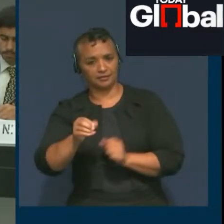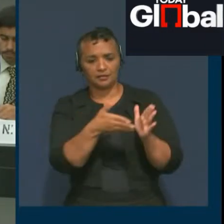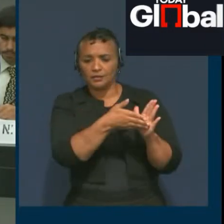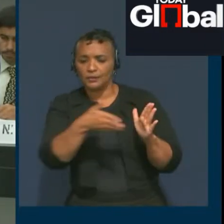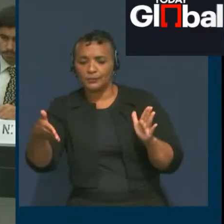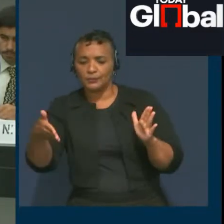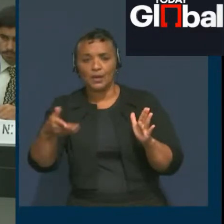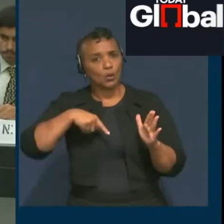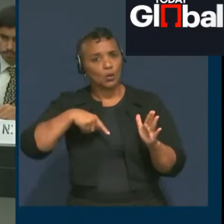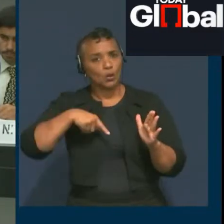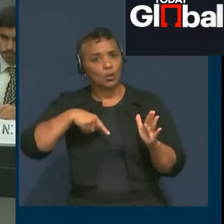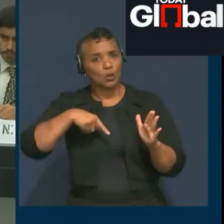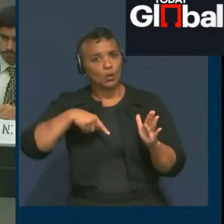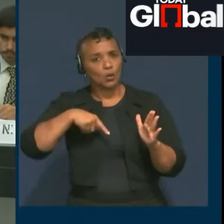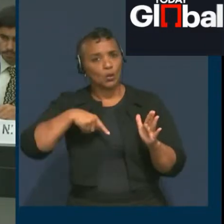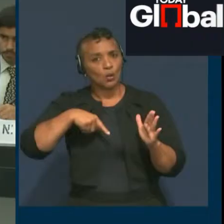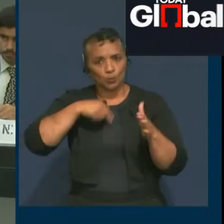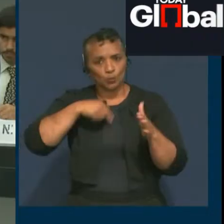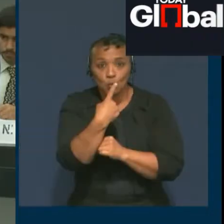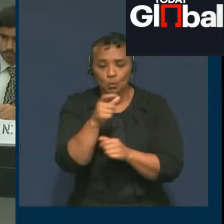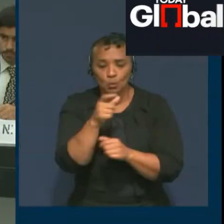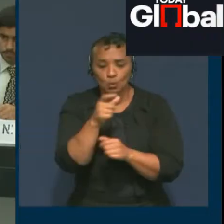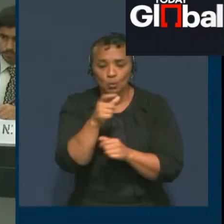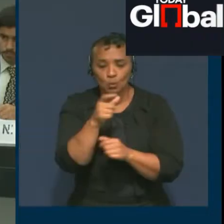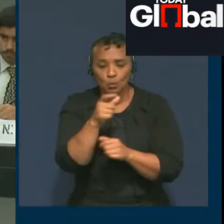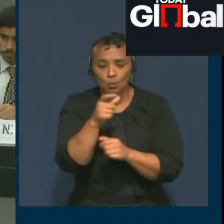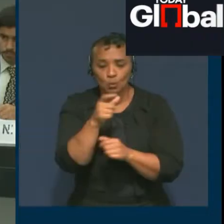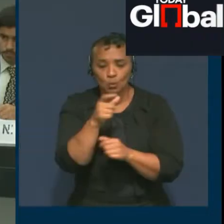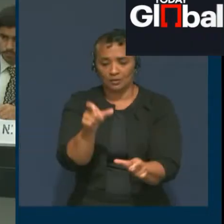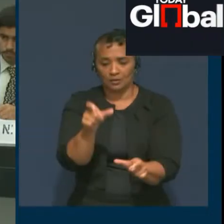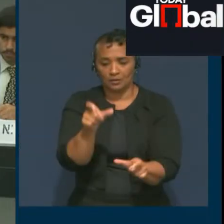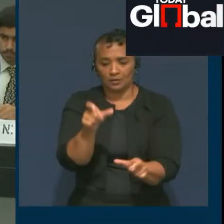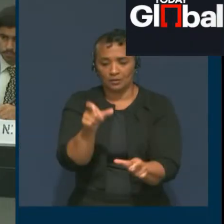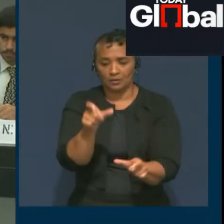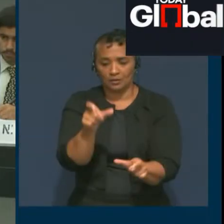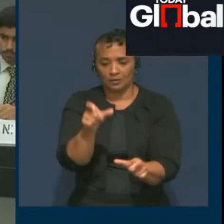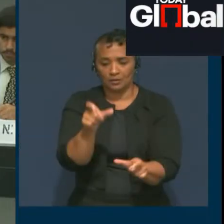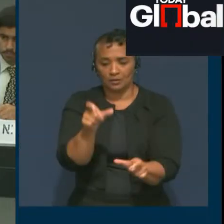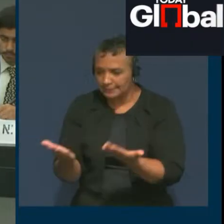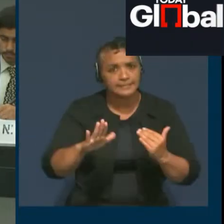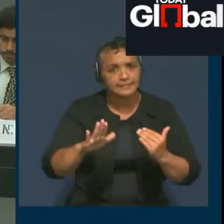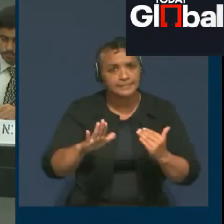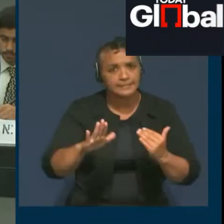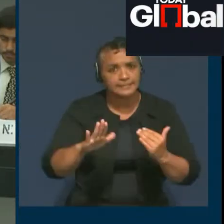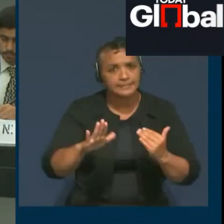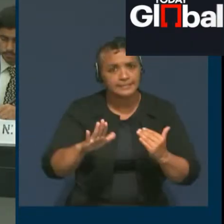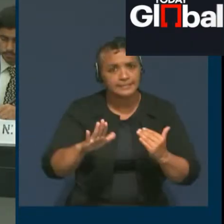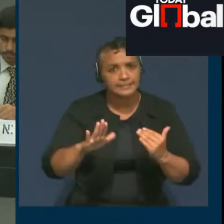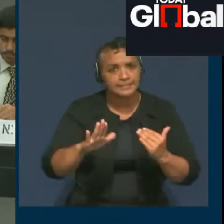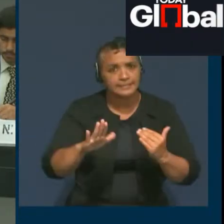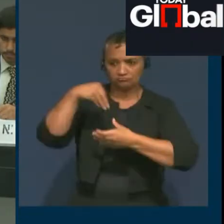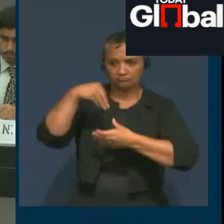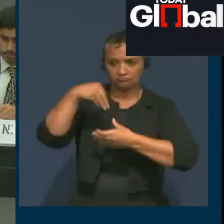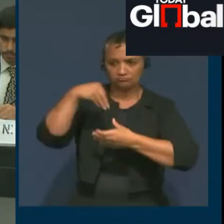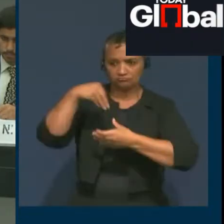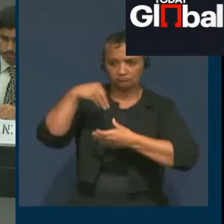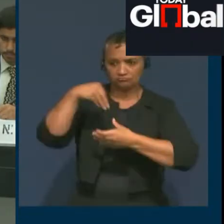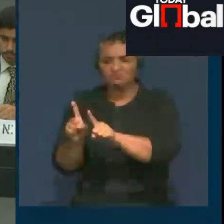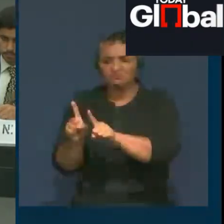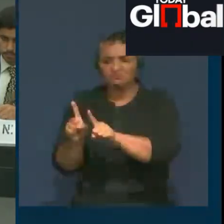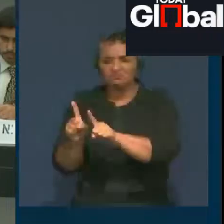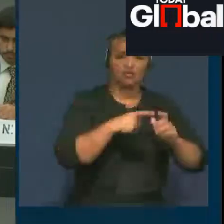giving special attention to persons with disabilities and integrating them in a number of other health